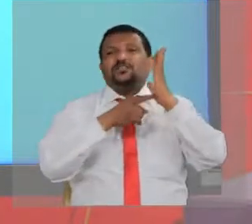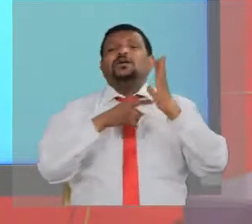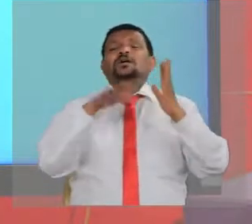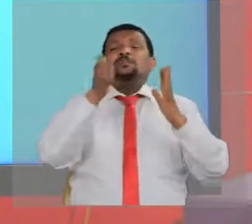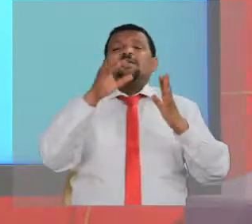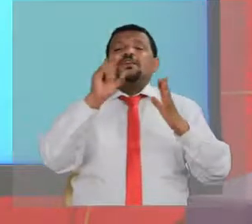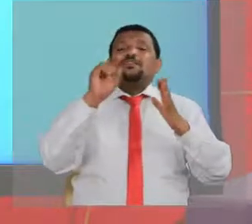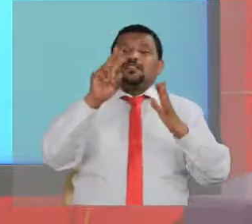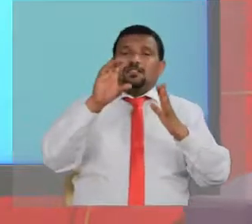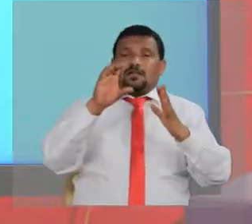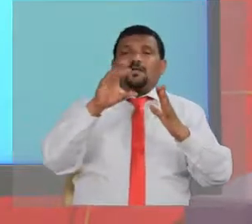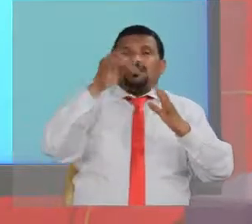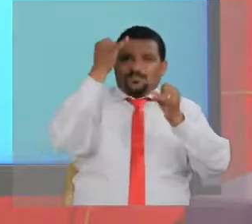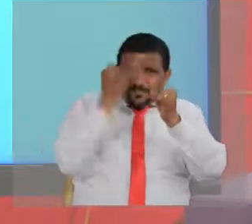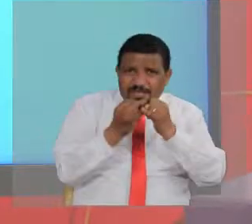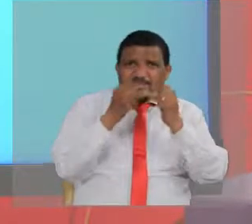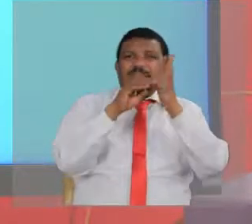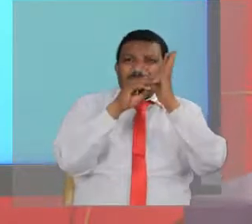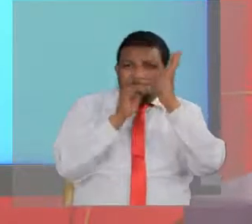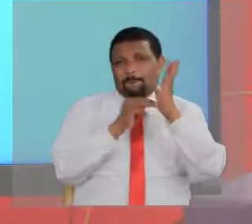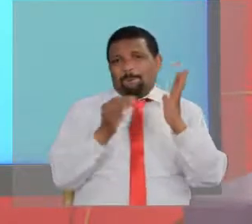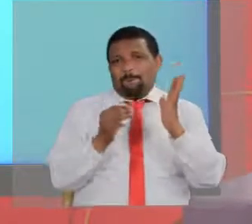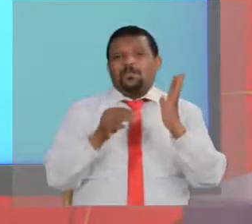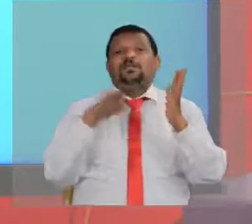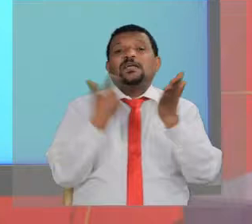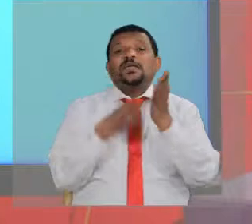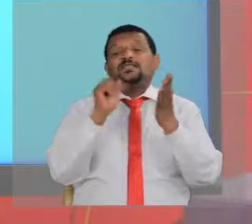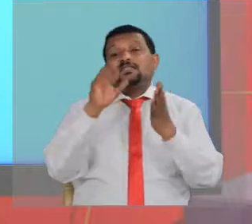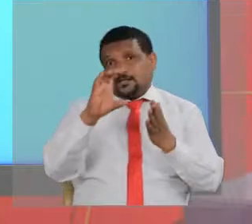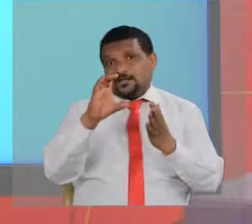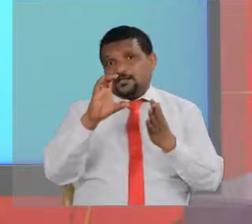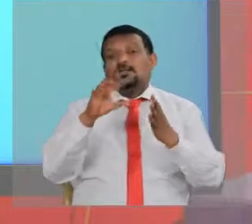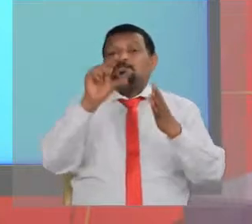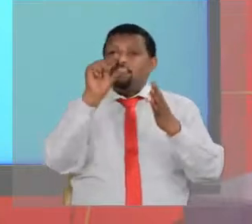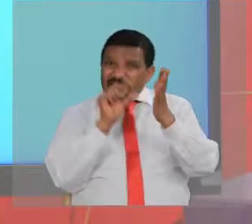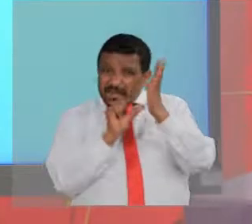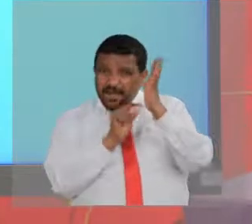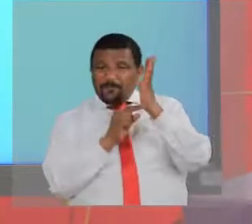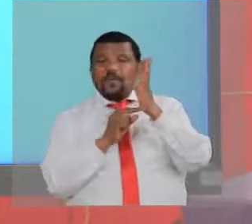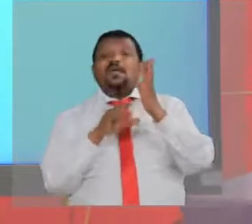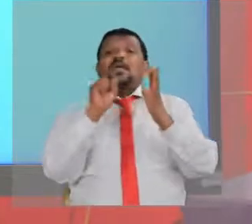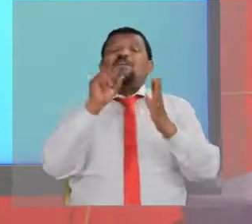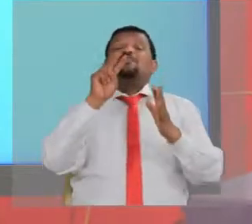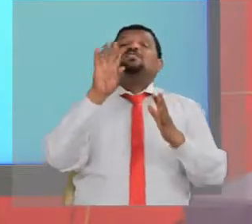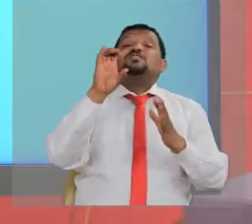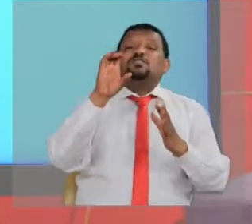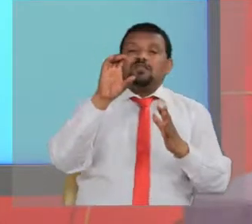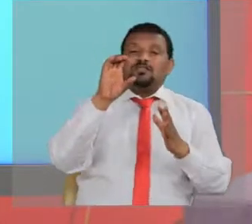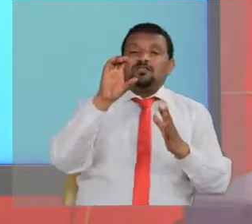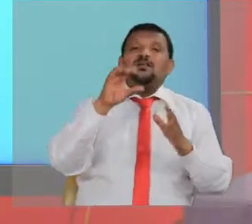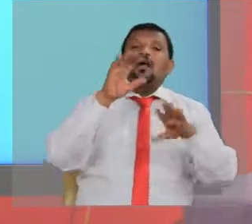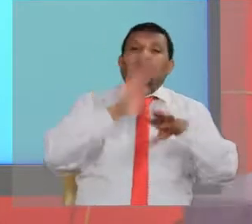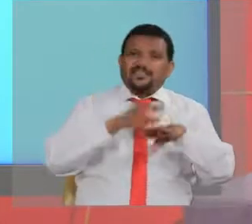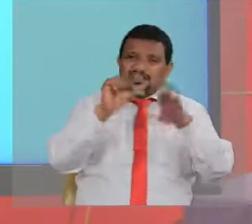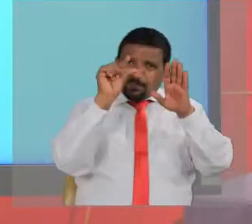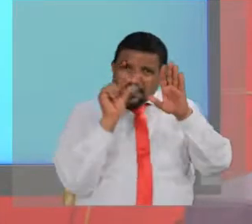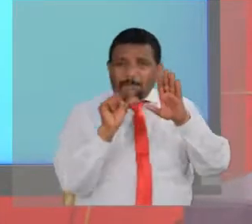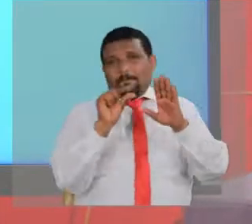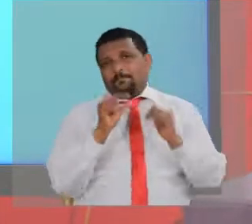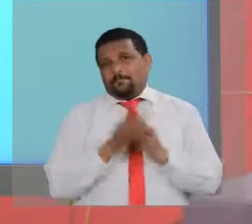curve reaches at its minimum, or AC reaches at its minimum after the ABC reaches at its